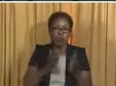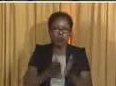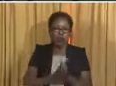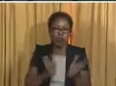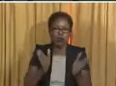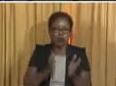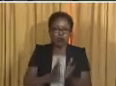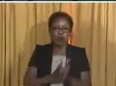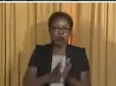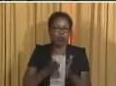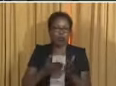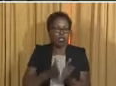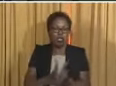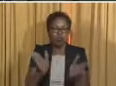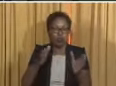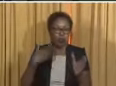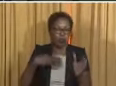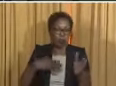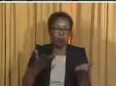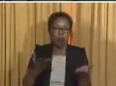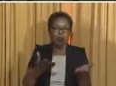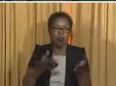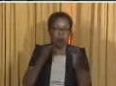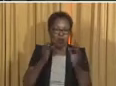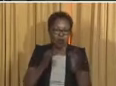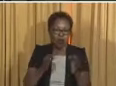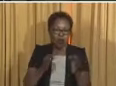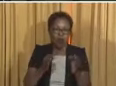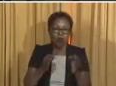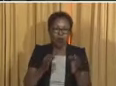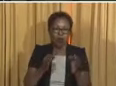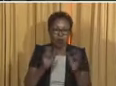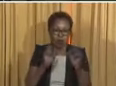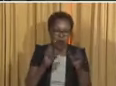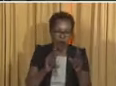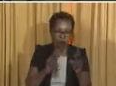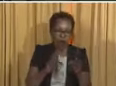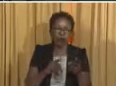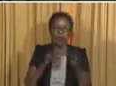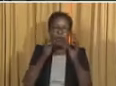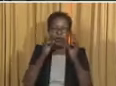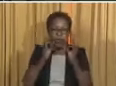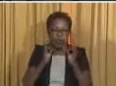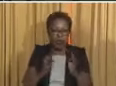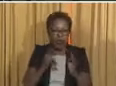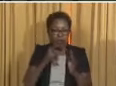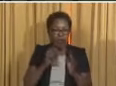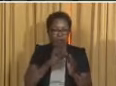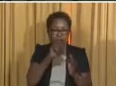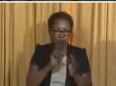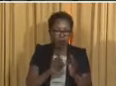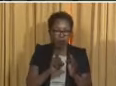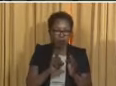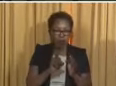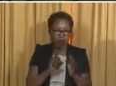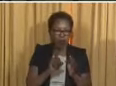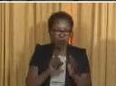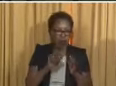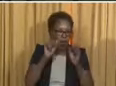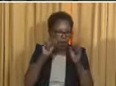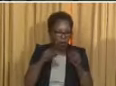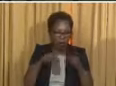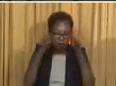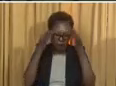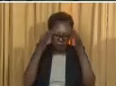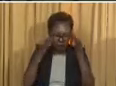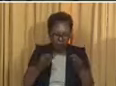denied at this stage. In other words, is this the kind of question that can be determined only when